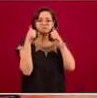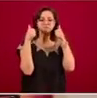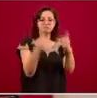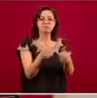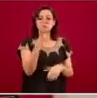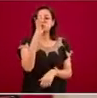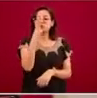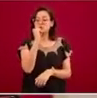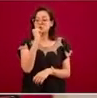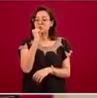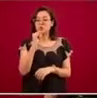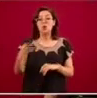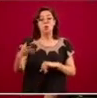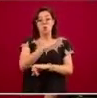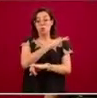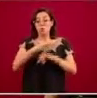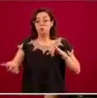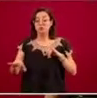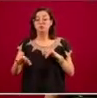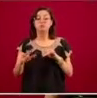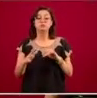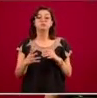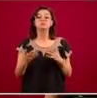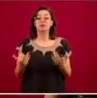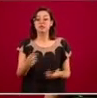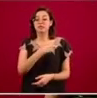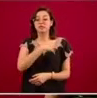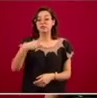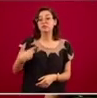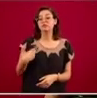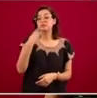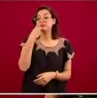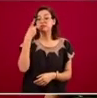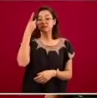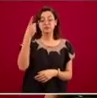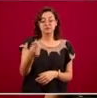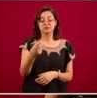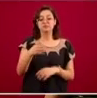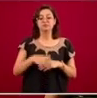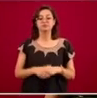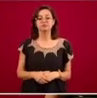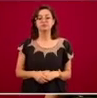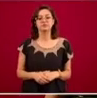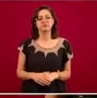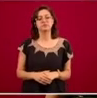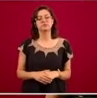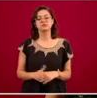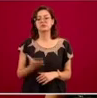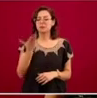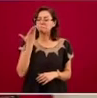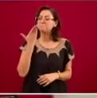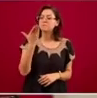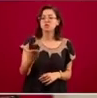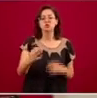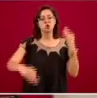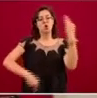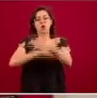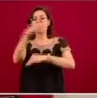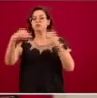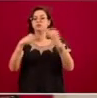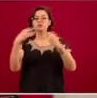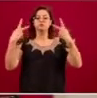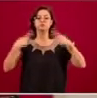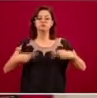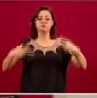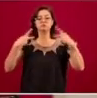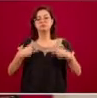if this happens too fast, we'll be in very severe difficulties to provide